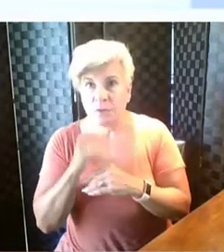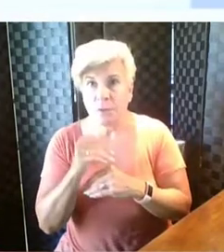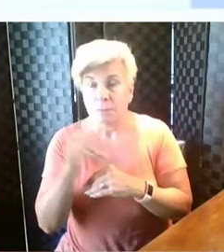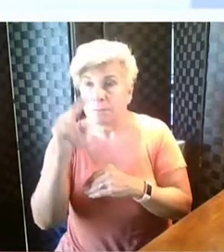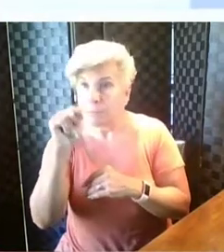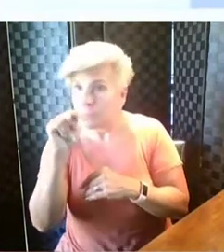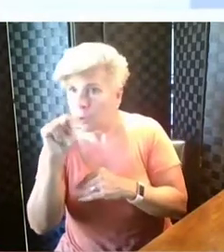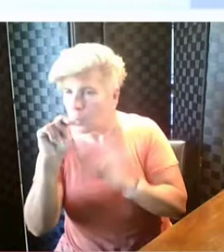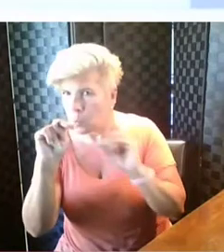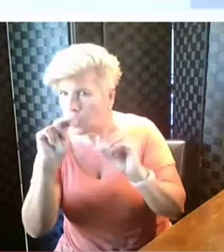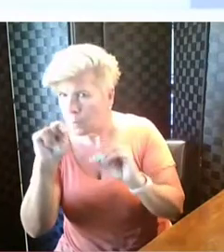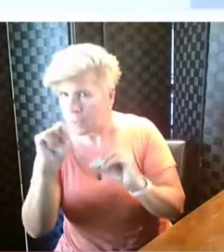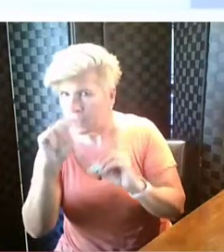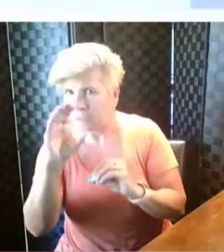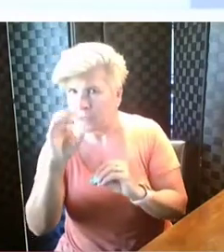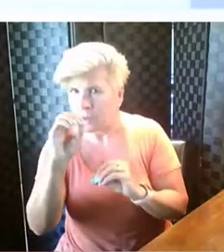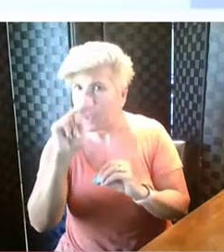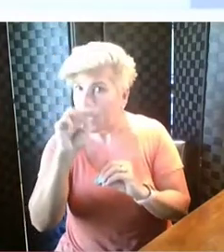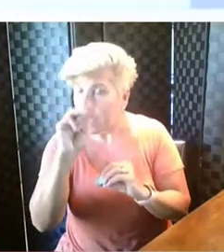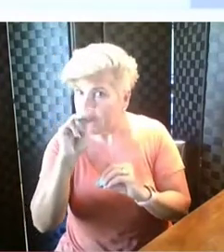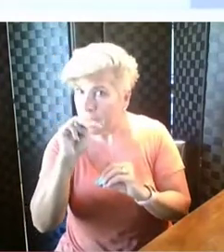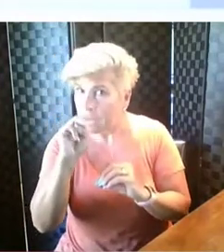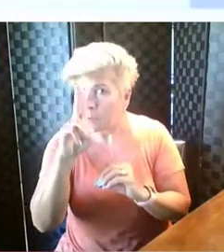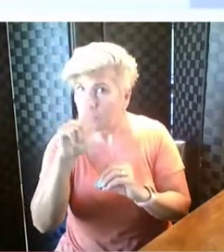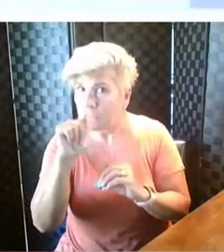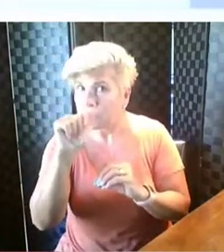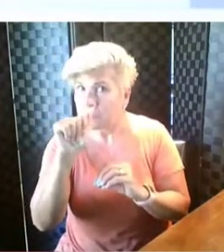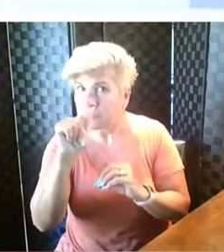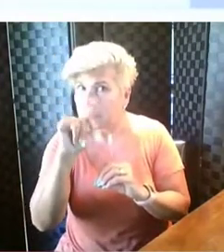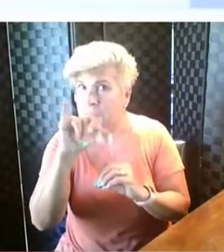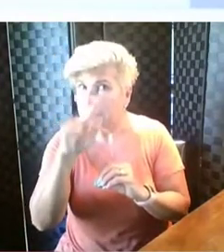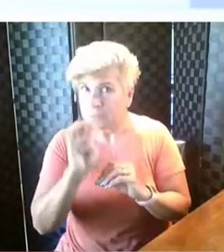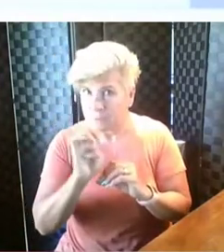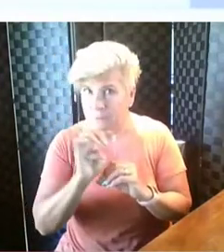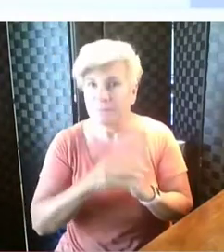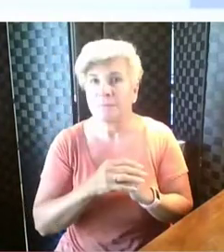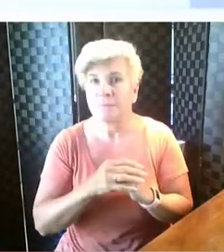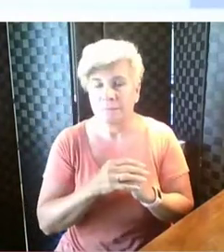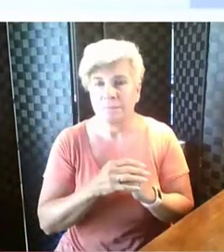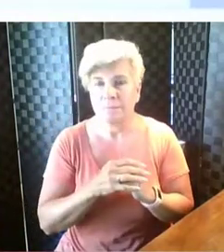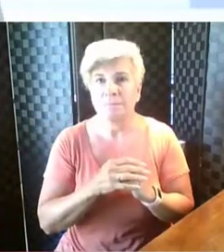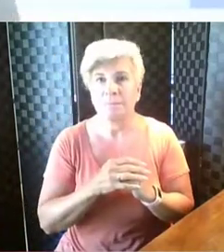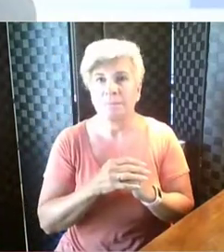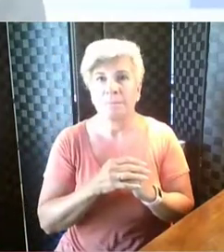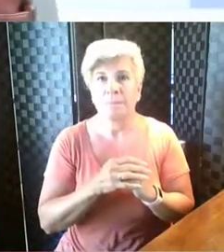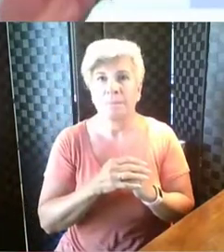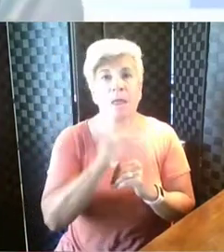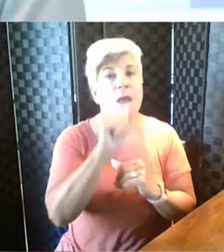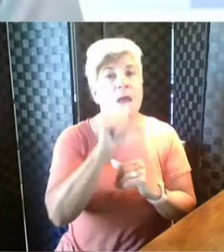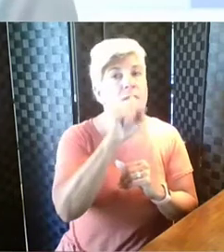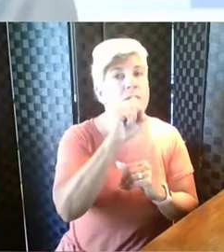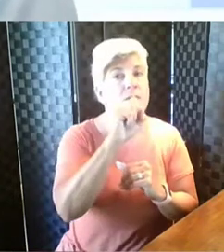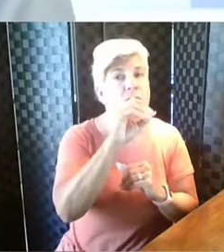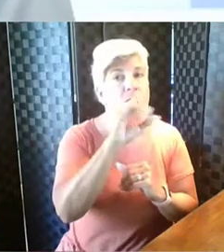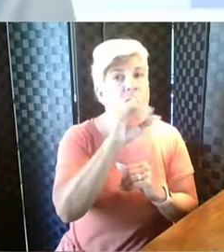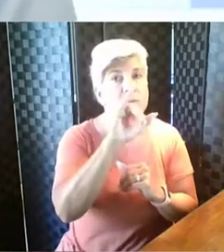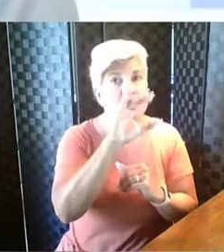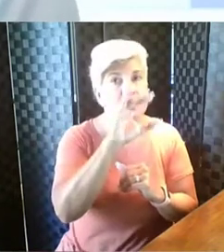say commutative. Don't do that. Say it with me, commutative. Great job. And now say